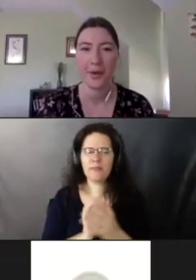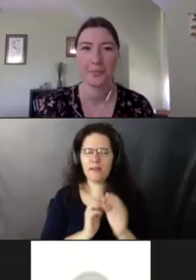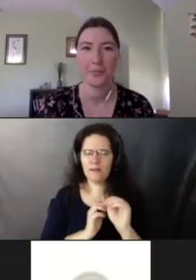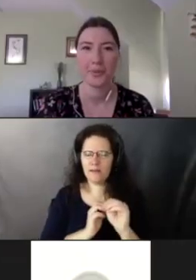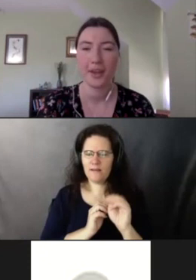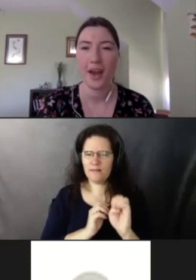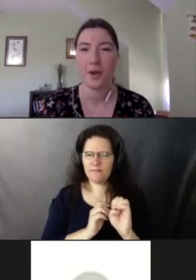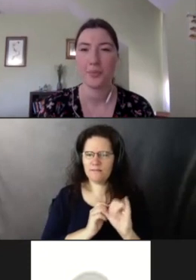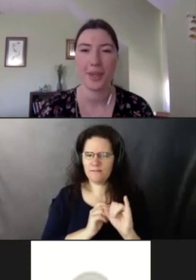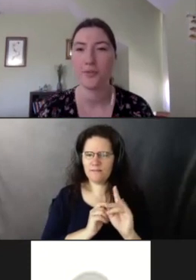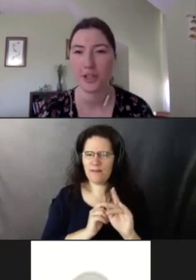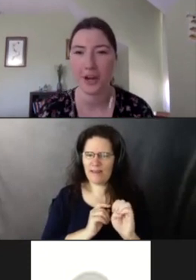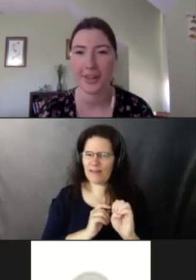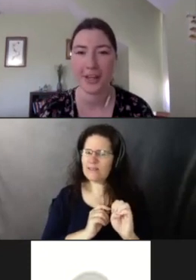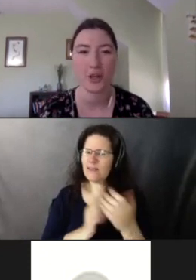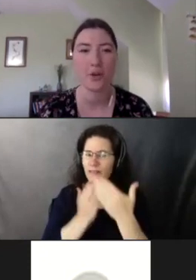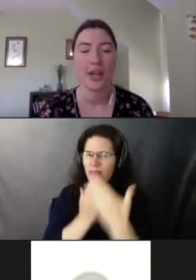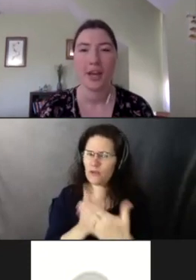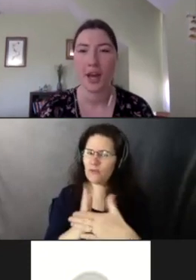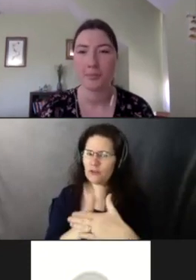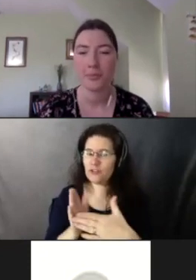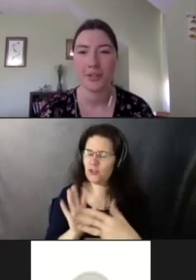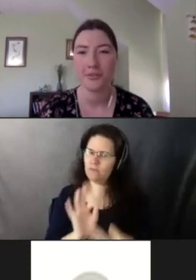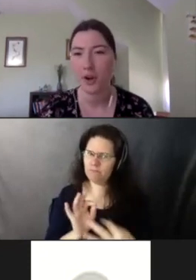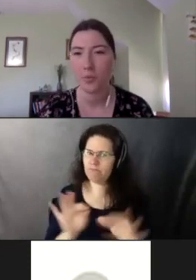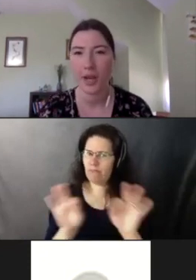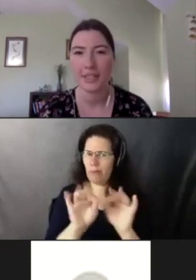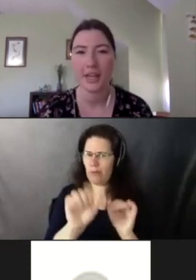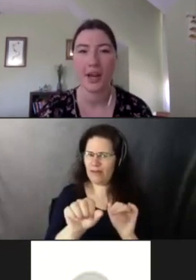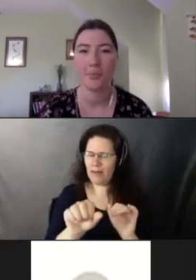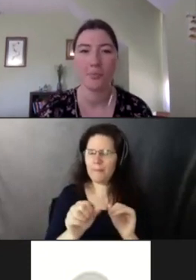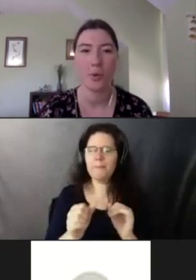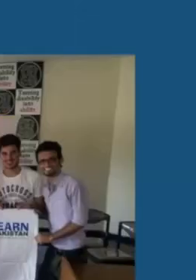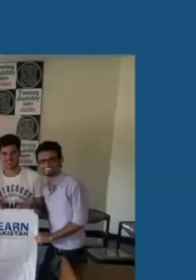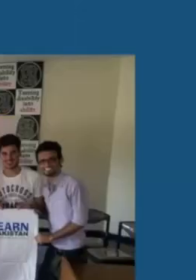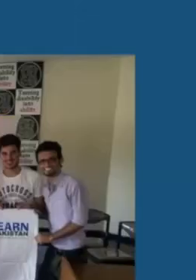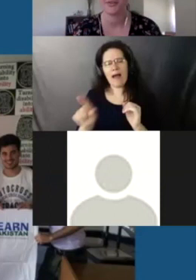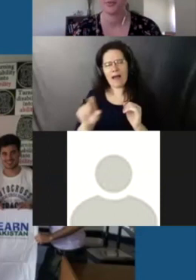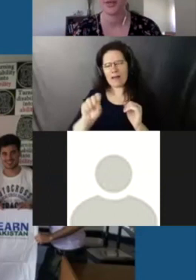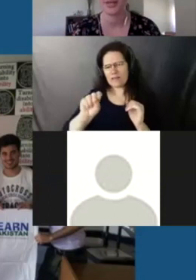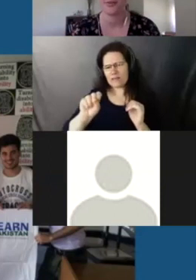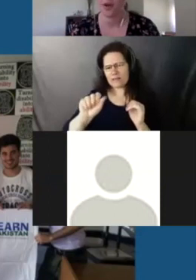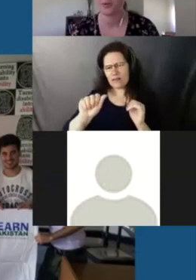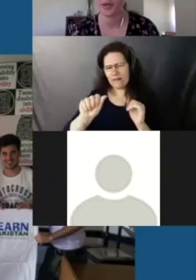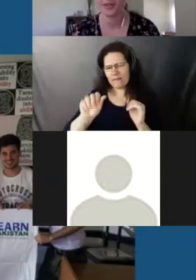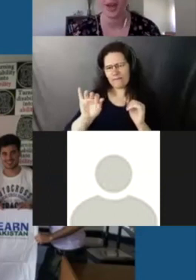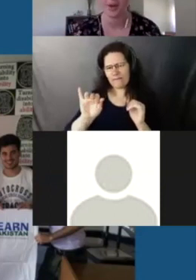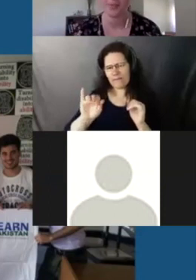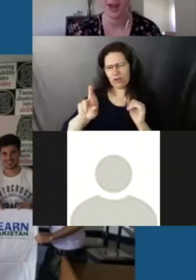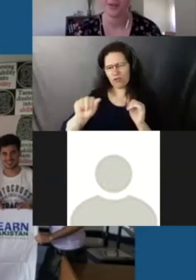yeah. Thank you for sharing that. So, Safira, what other projects have you been involved